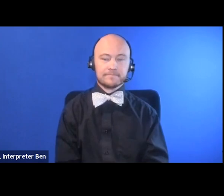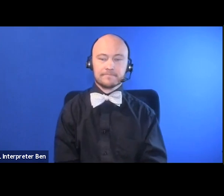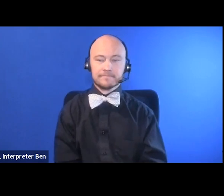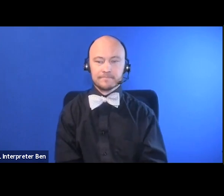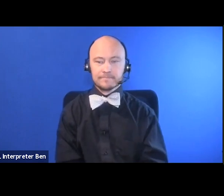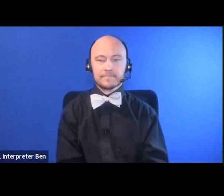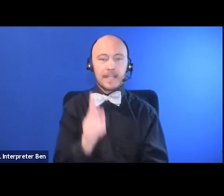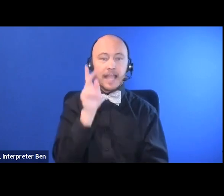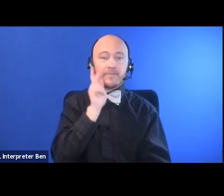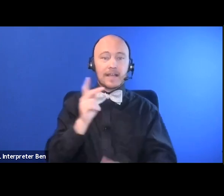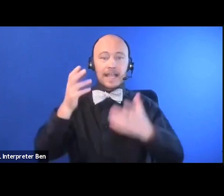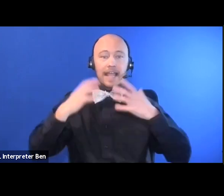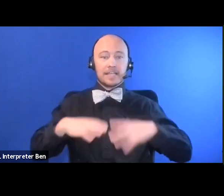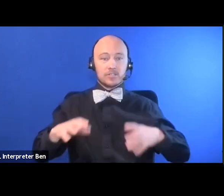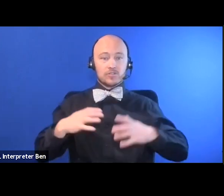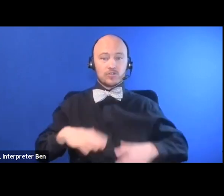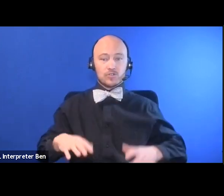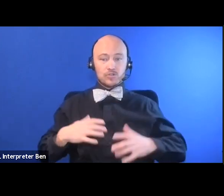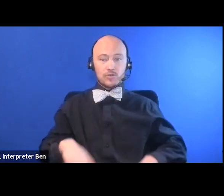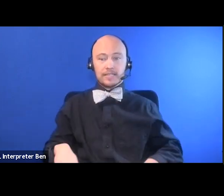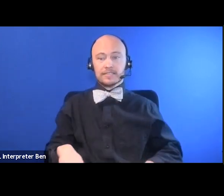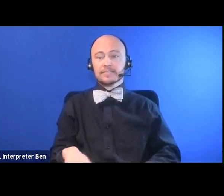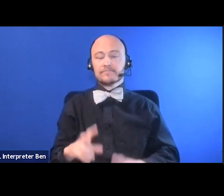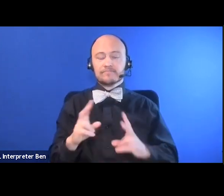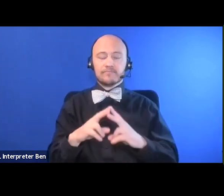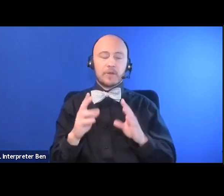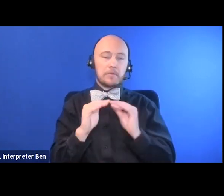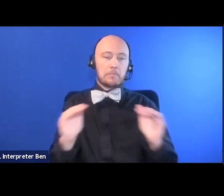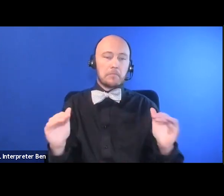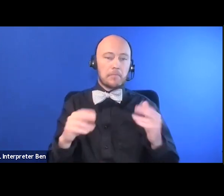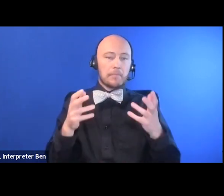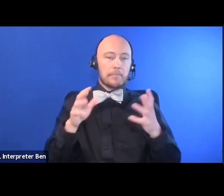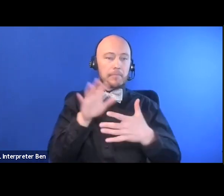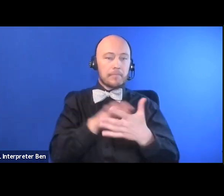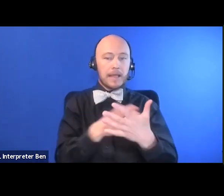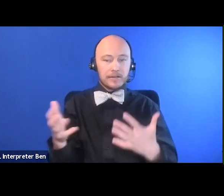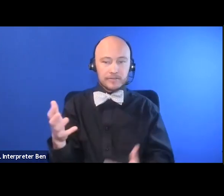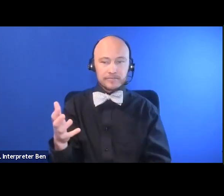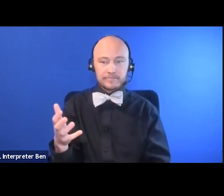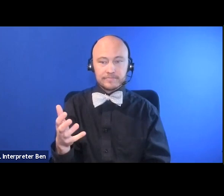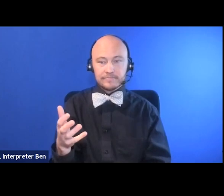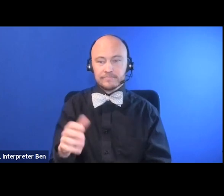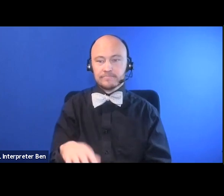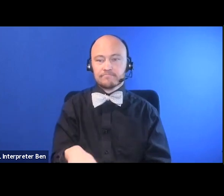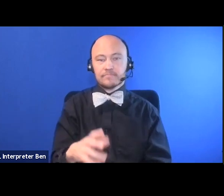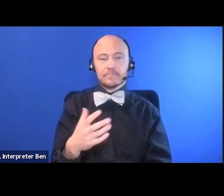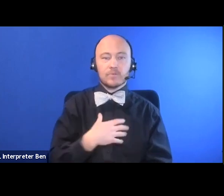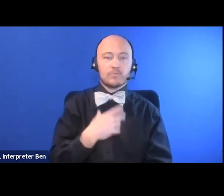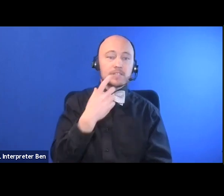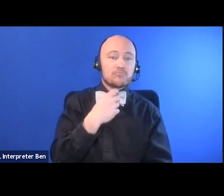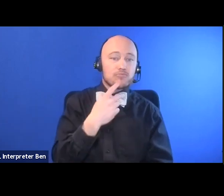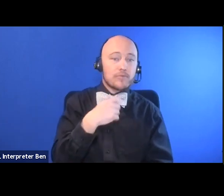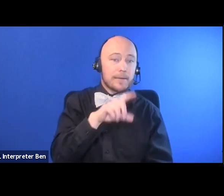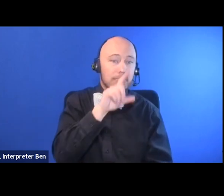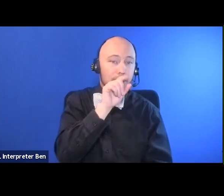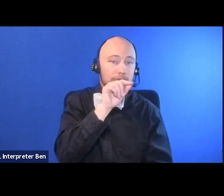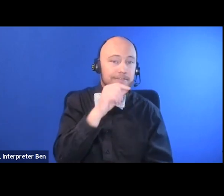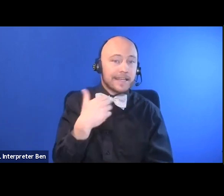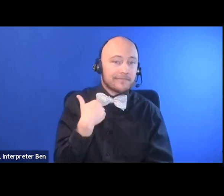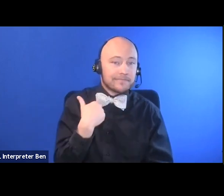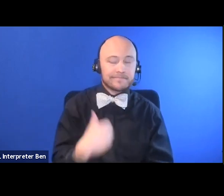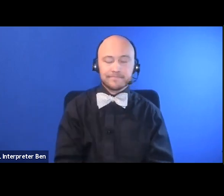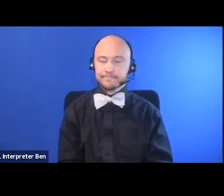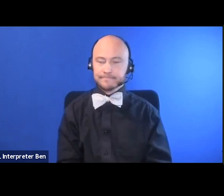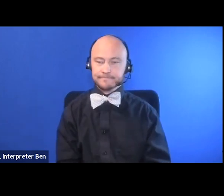khaki colored dress with sort of a muted pattern of leaves and reddish birds.